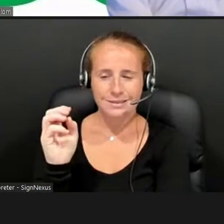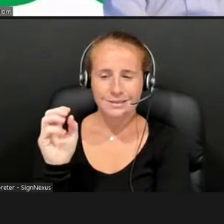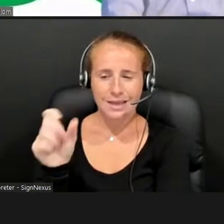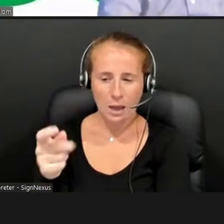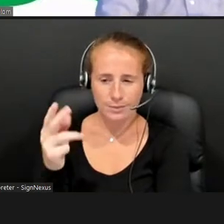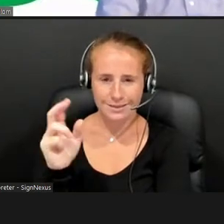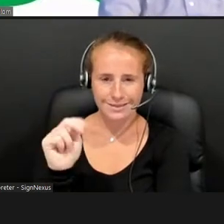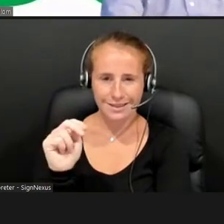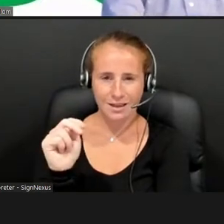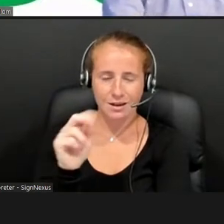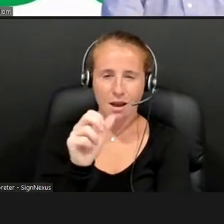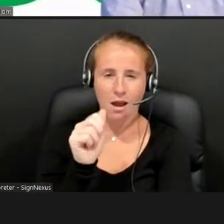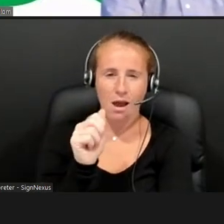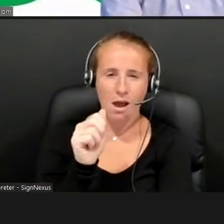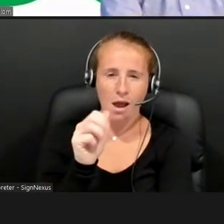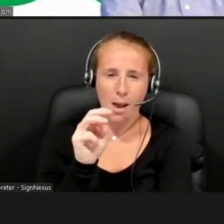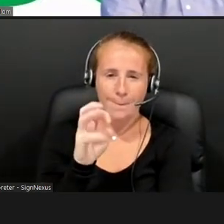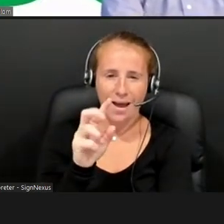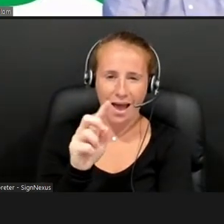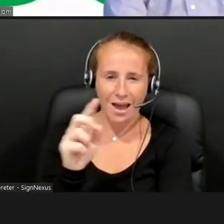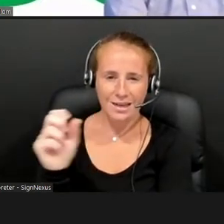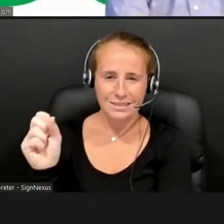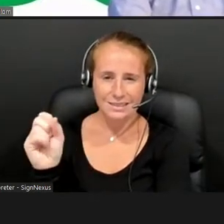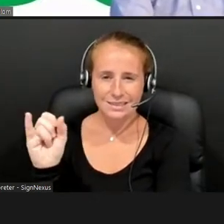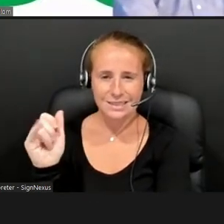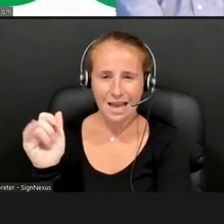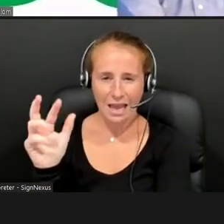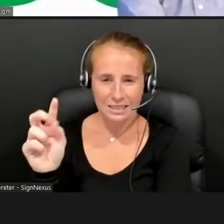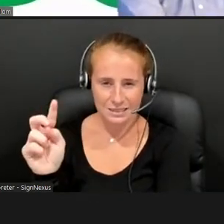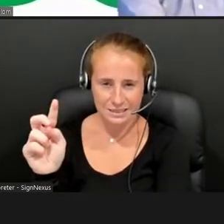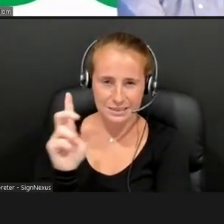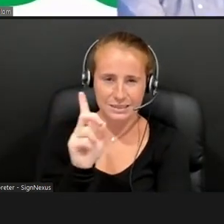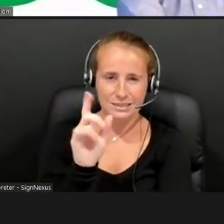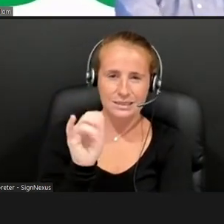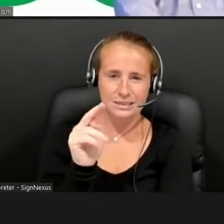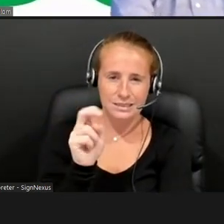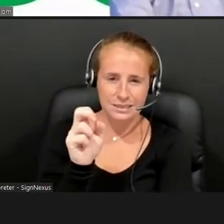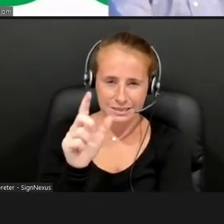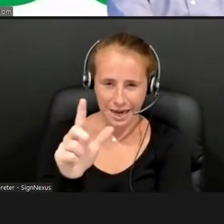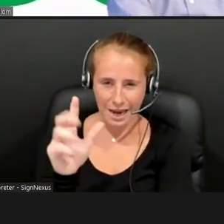Ahmad Saeed Daniel Reed